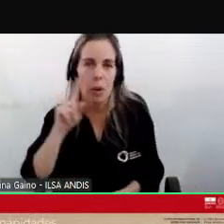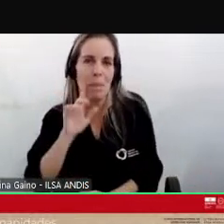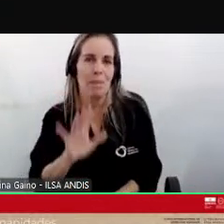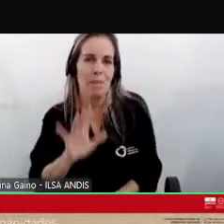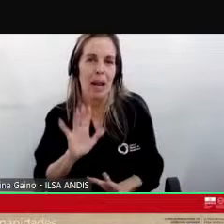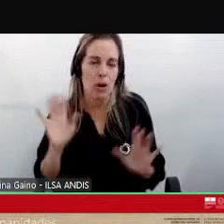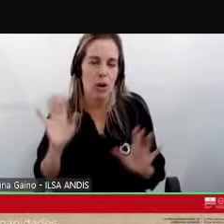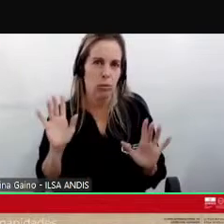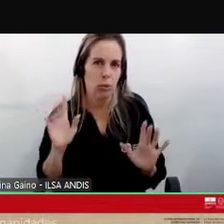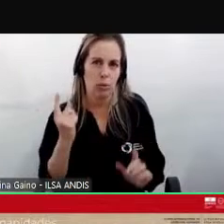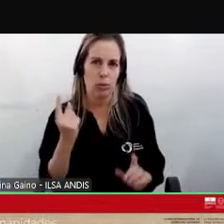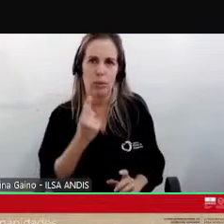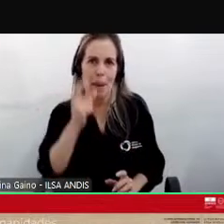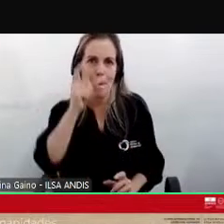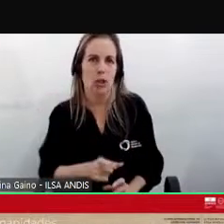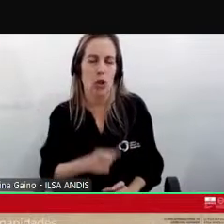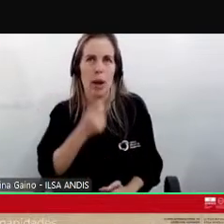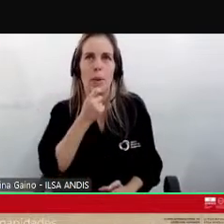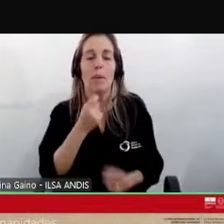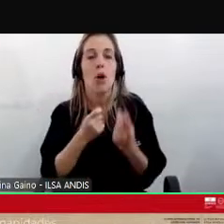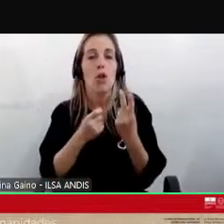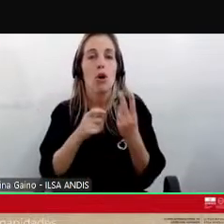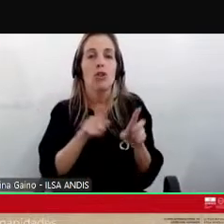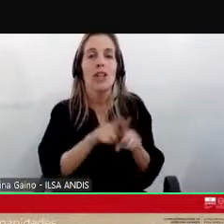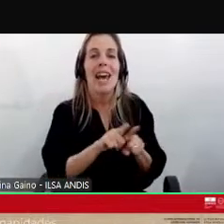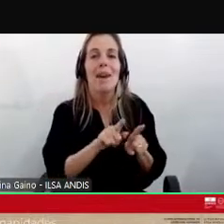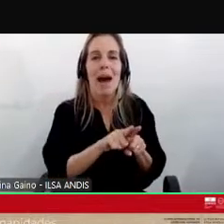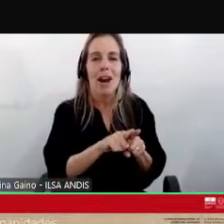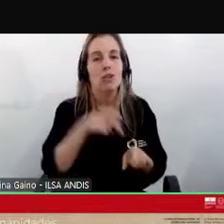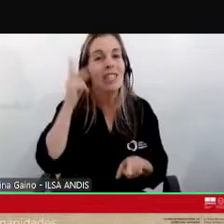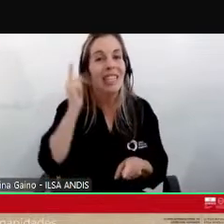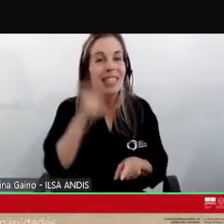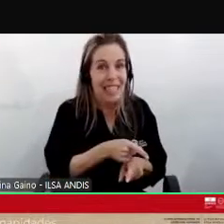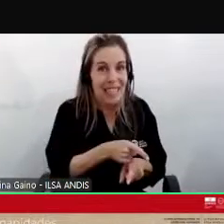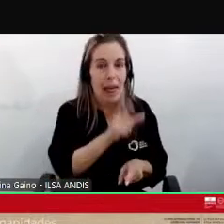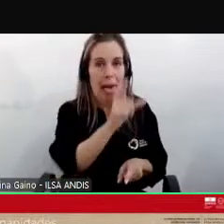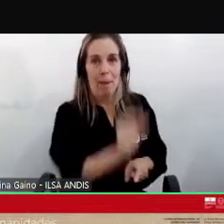Patagonia who had worked on a cattle farm, and